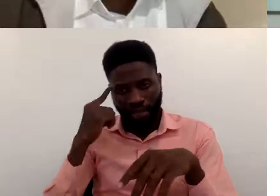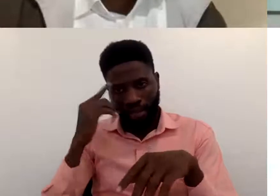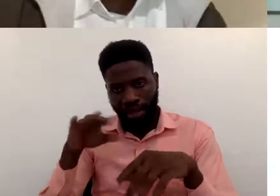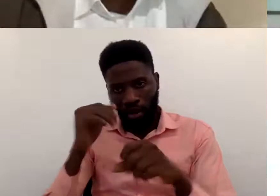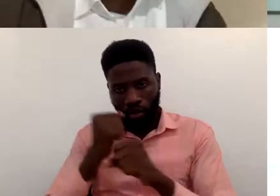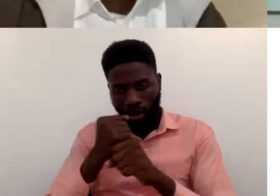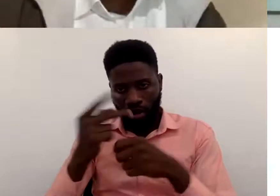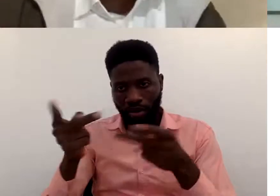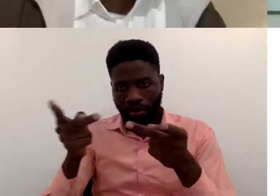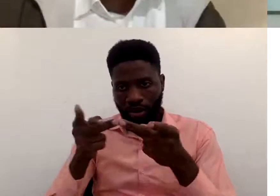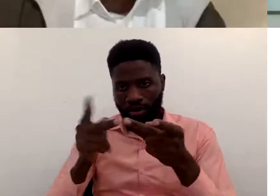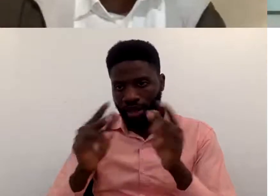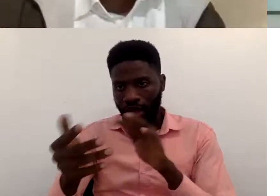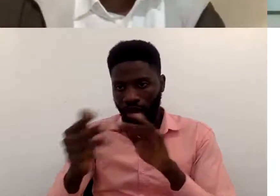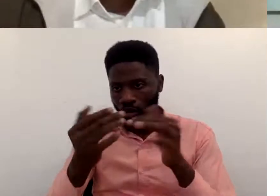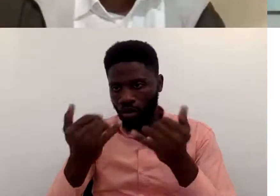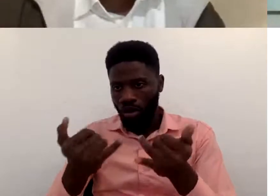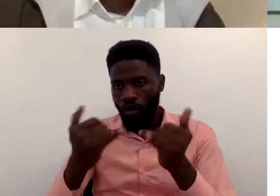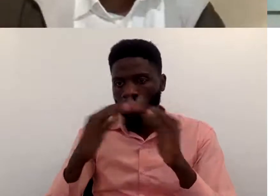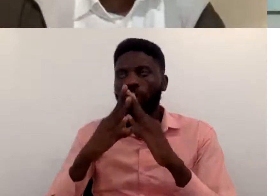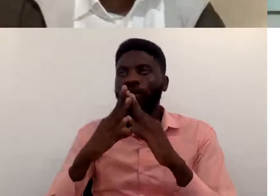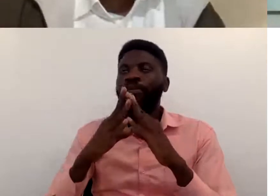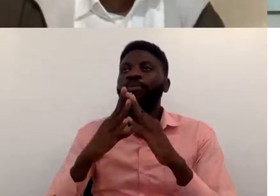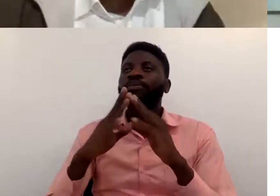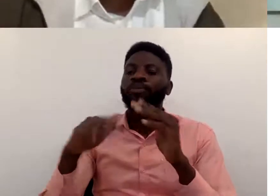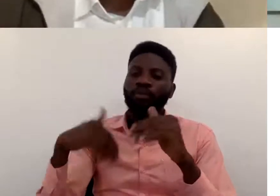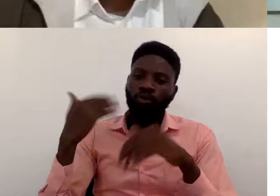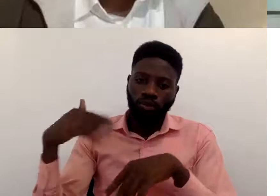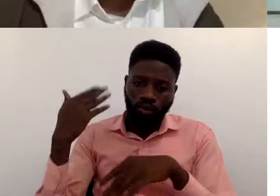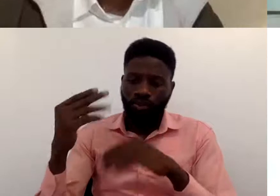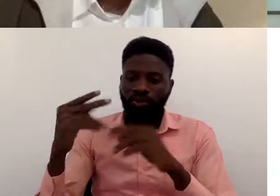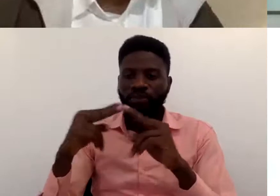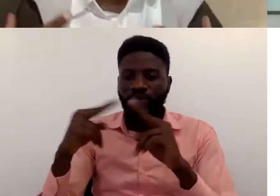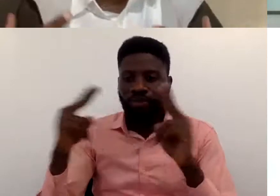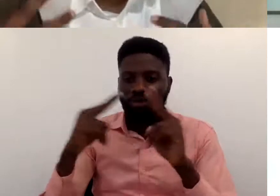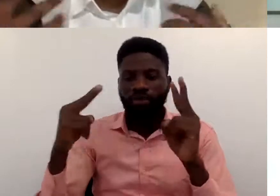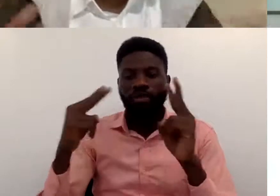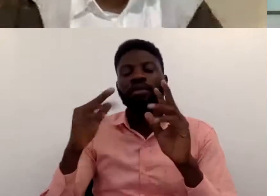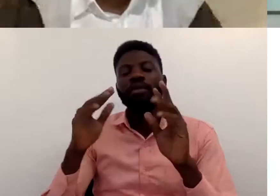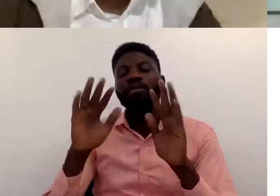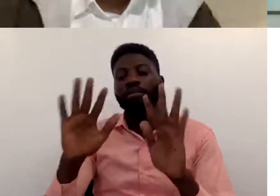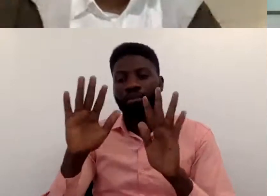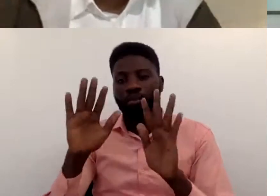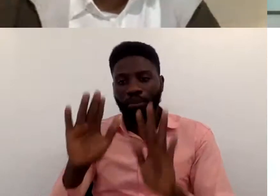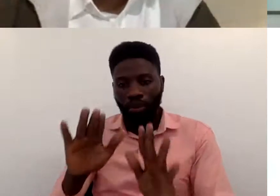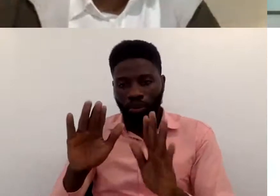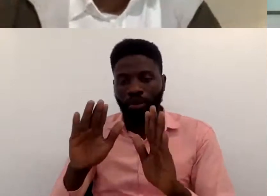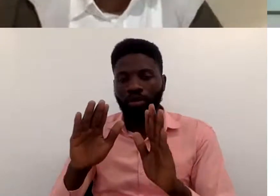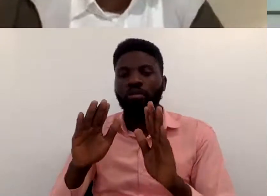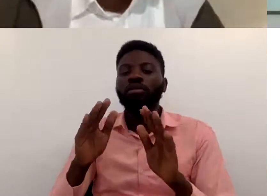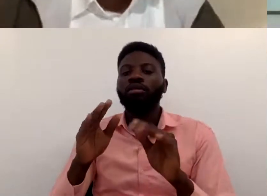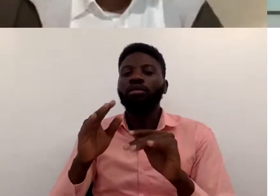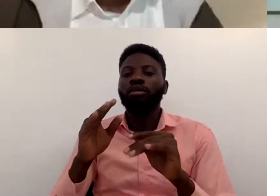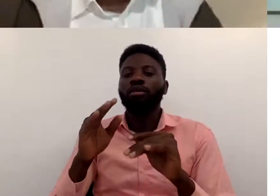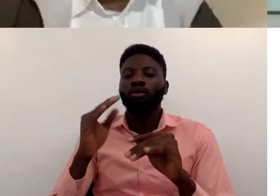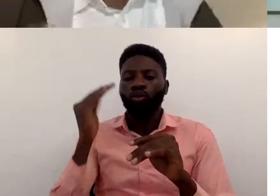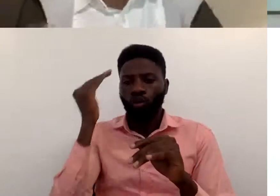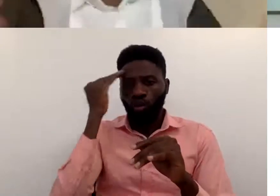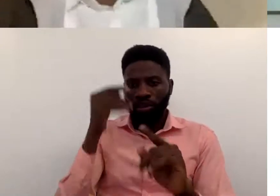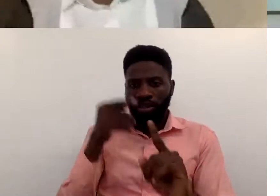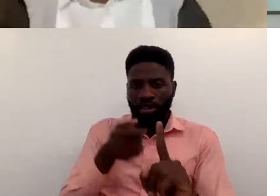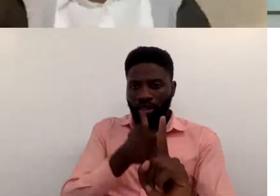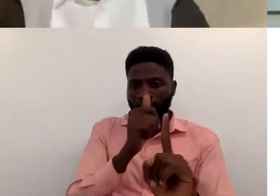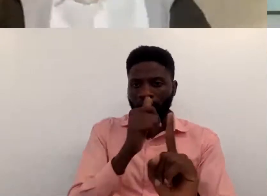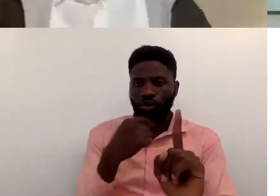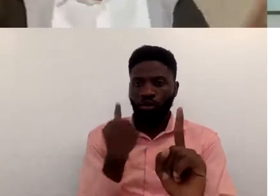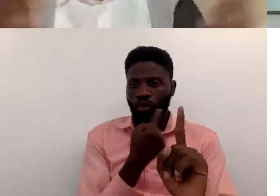now, as it is, it's always very crucial to differentiate yourself and to stand